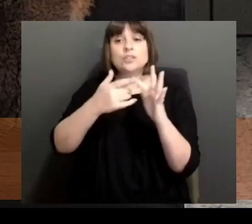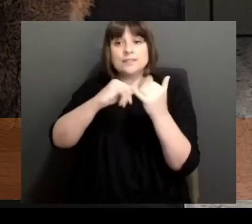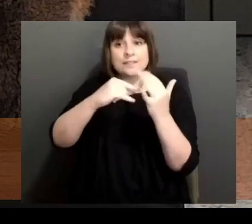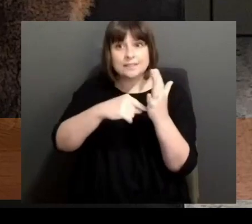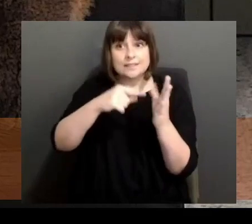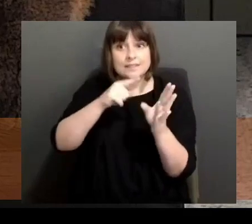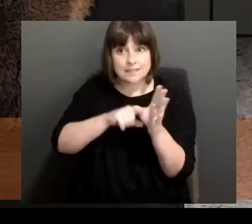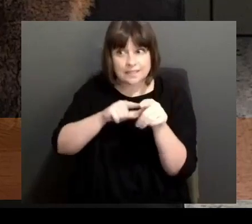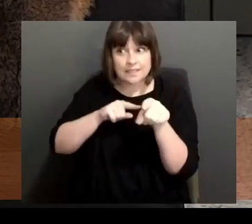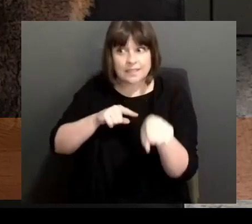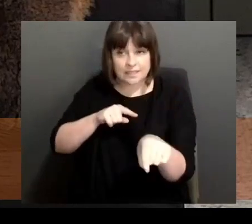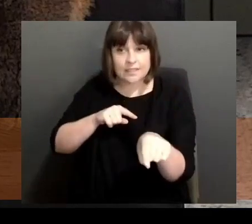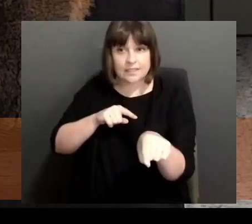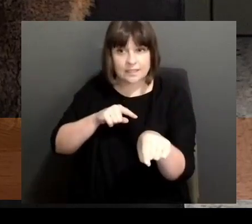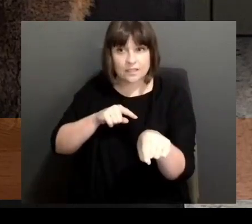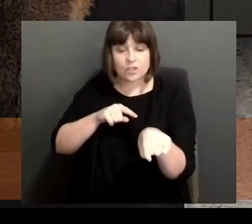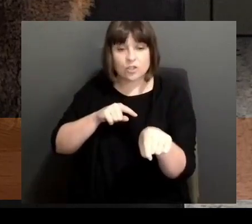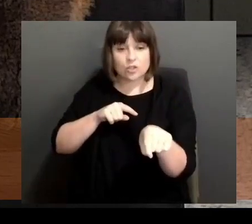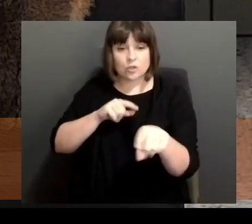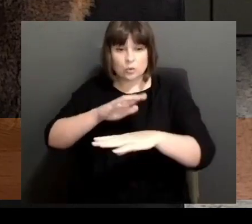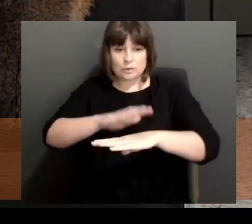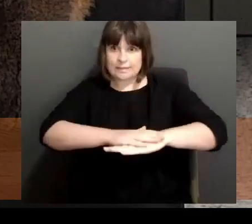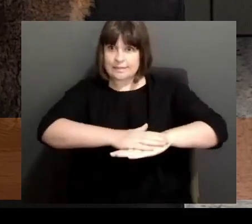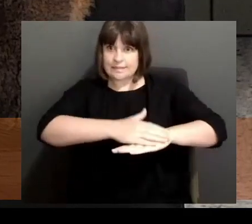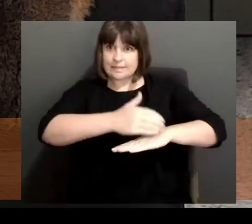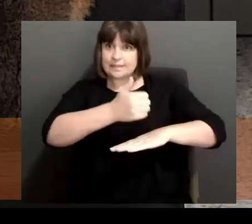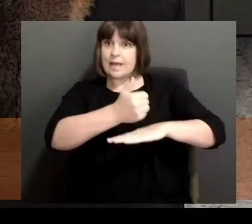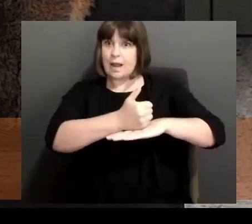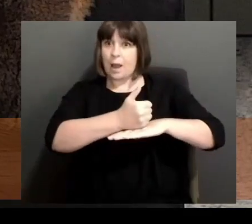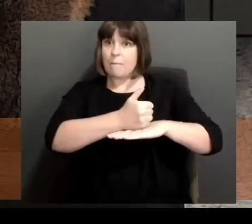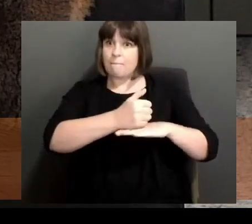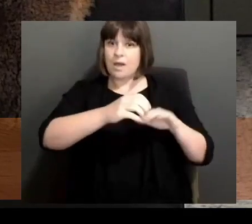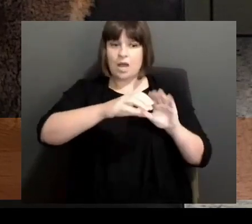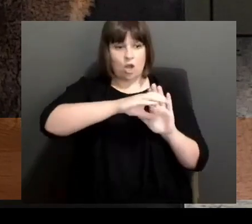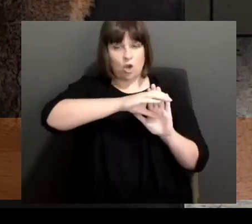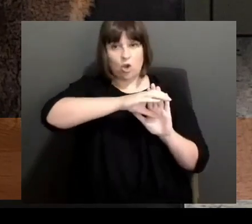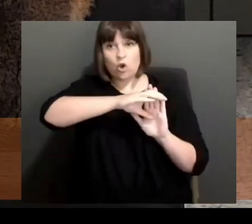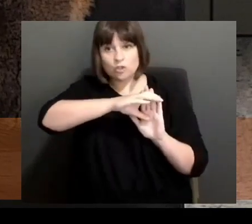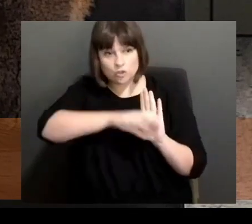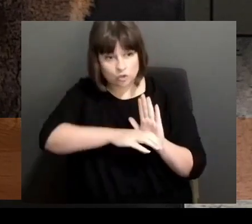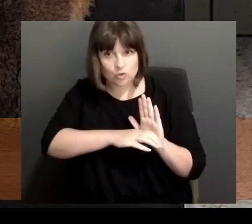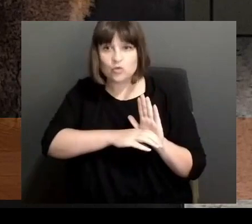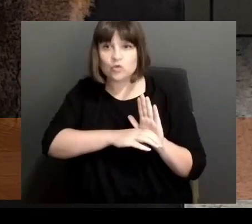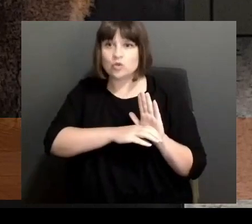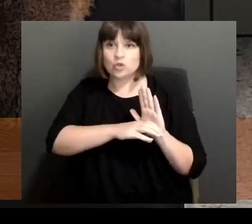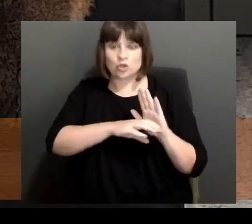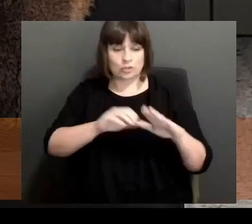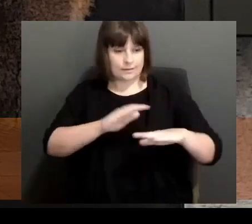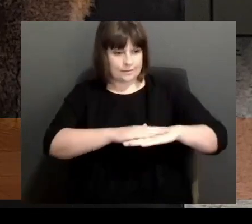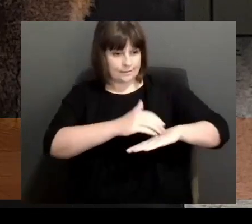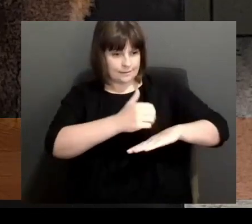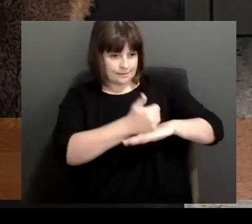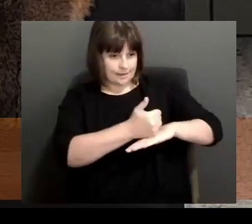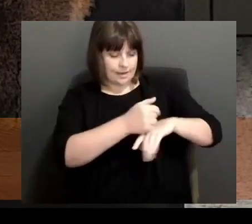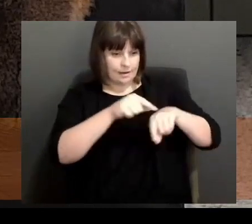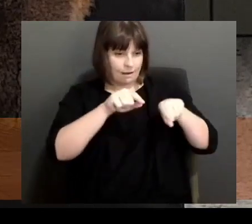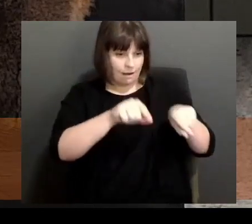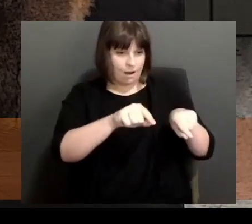of Victoria to establish a constitution in and for the colony of Victoria, 16 July